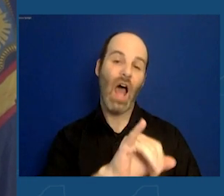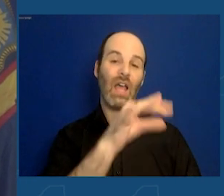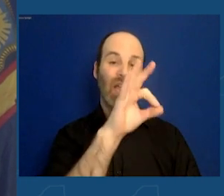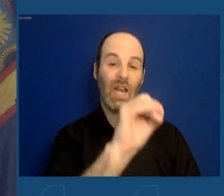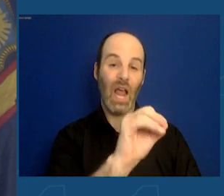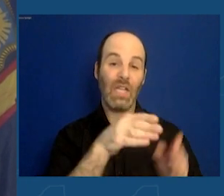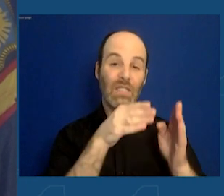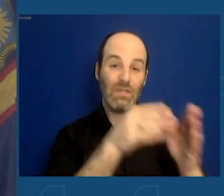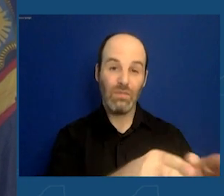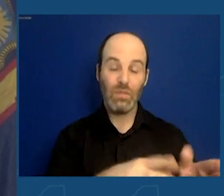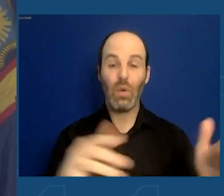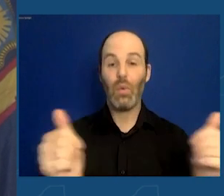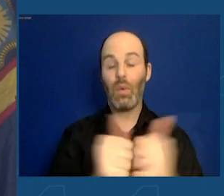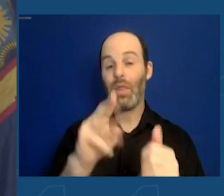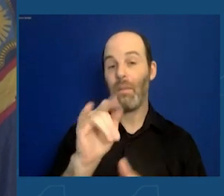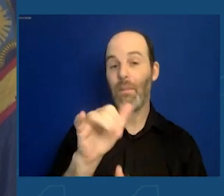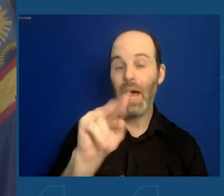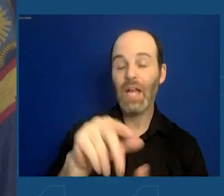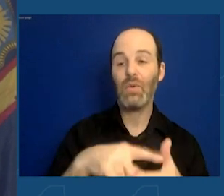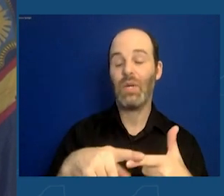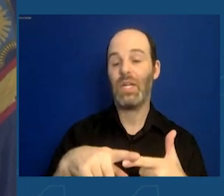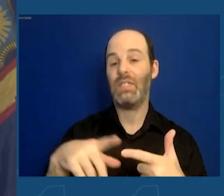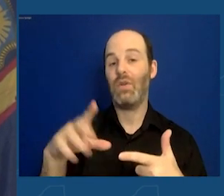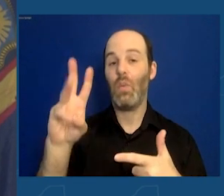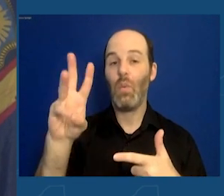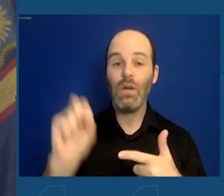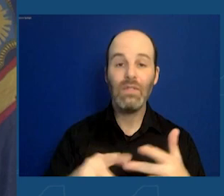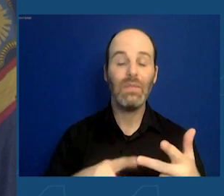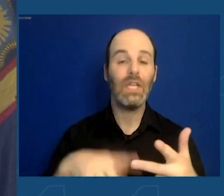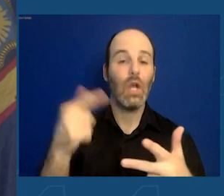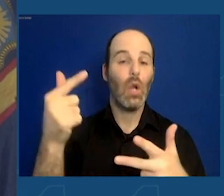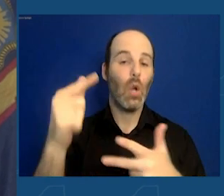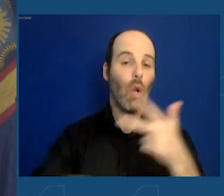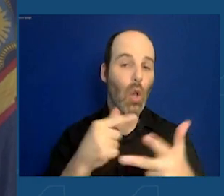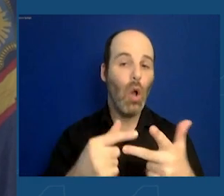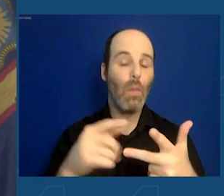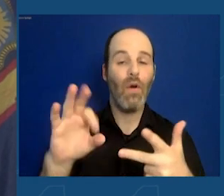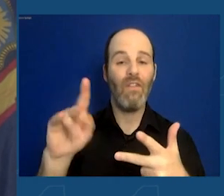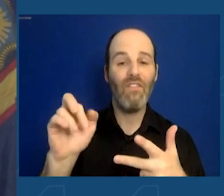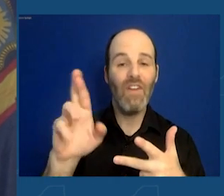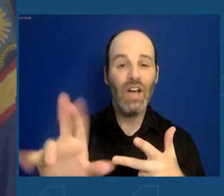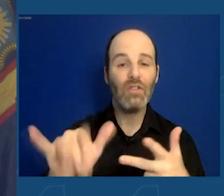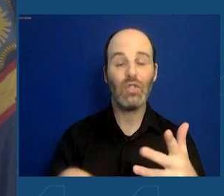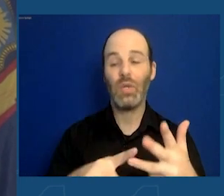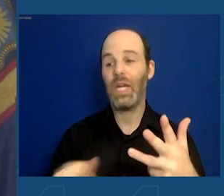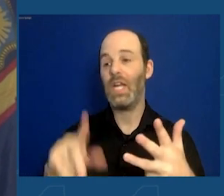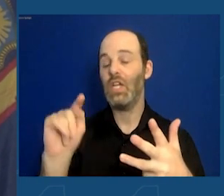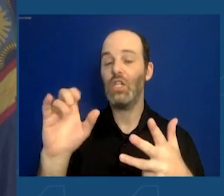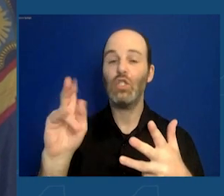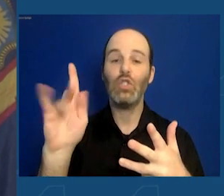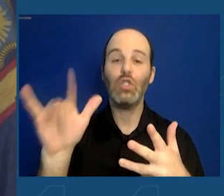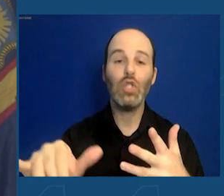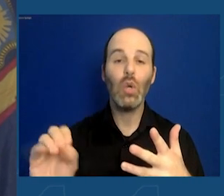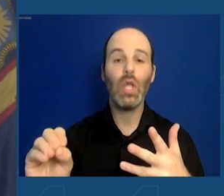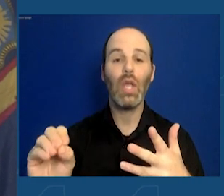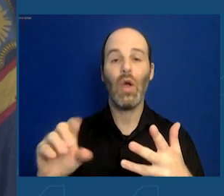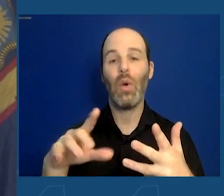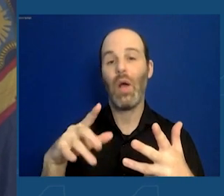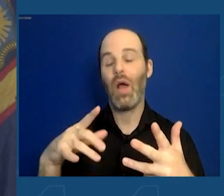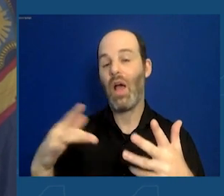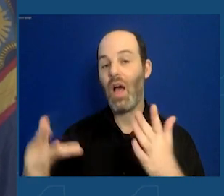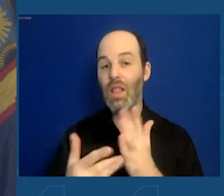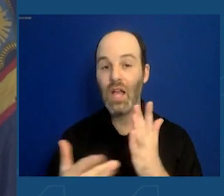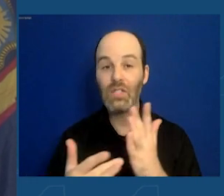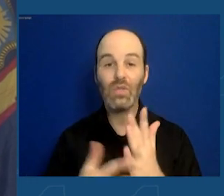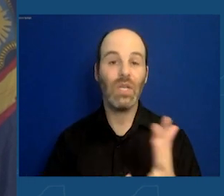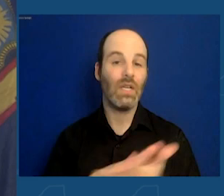Global Foundries, key supply chain companies such as Tokyo Electron, Applied Materials, and others.